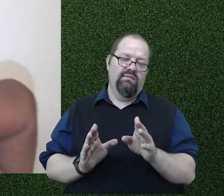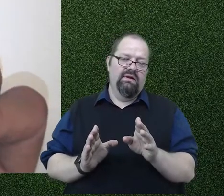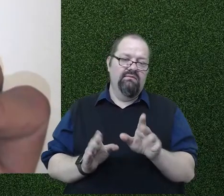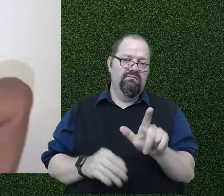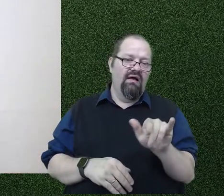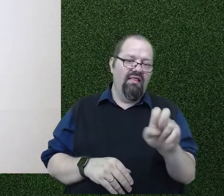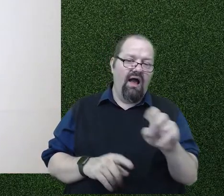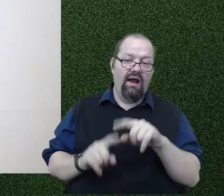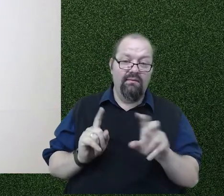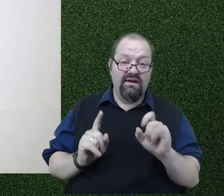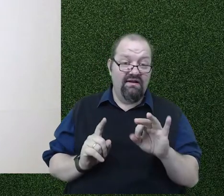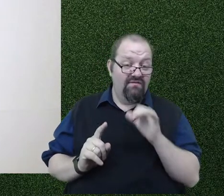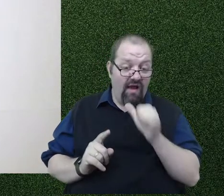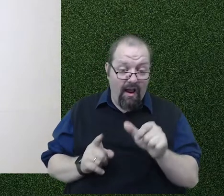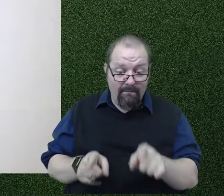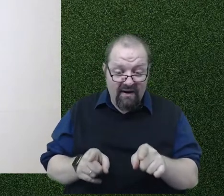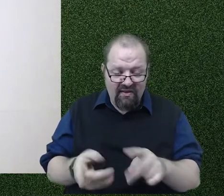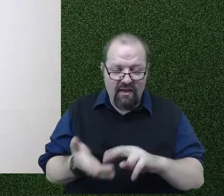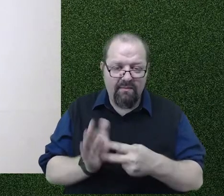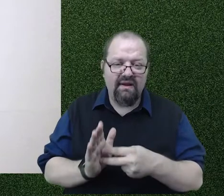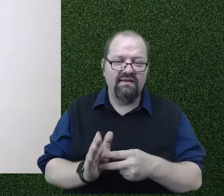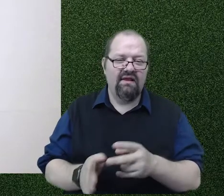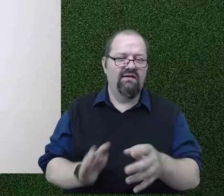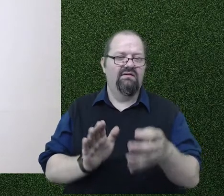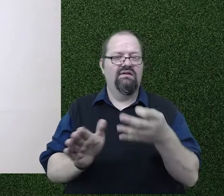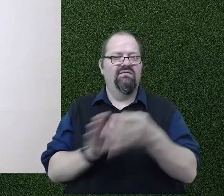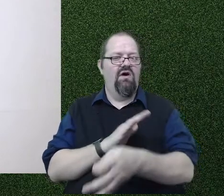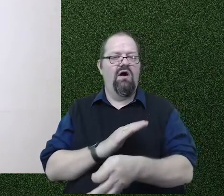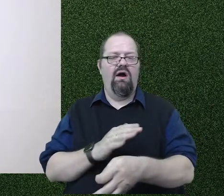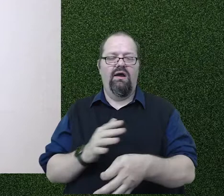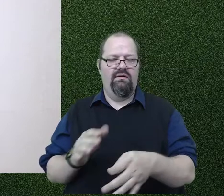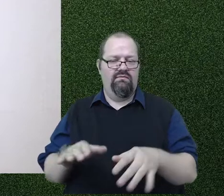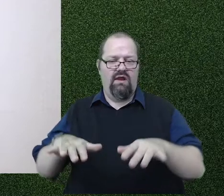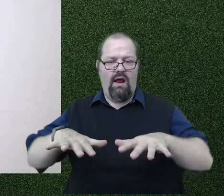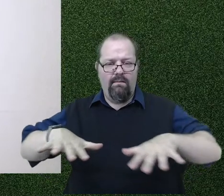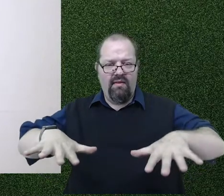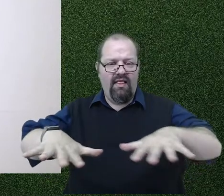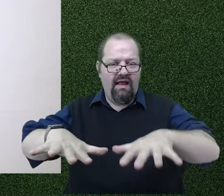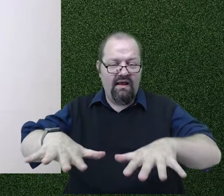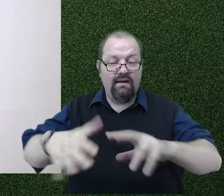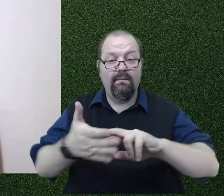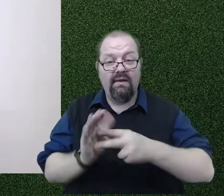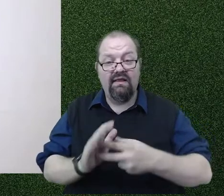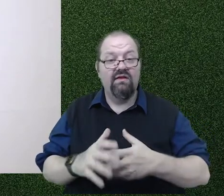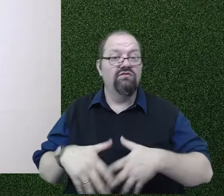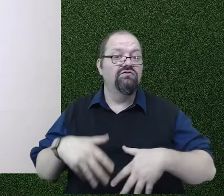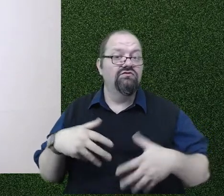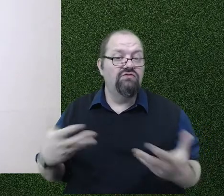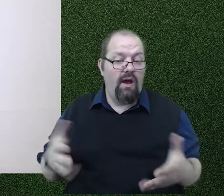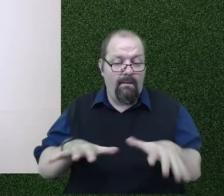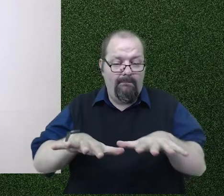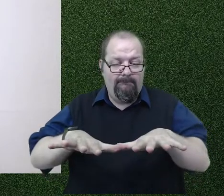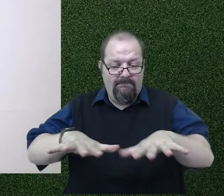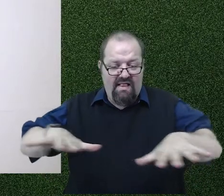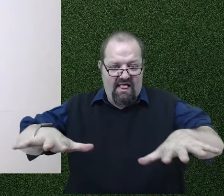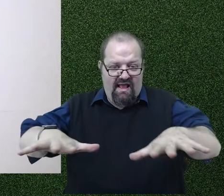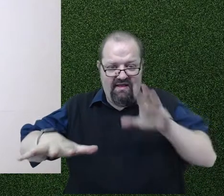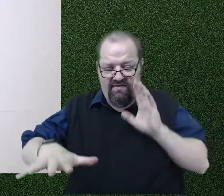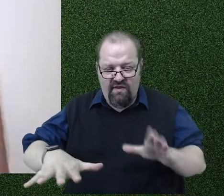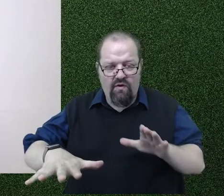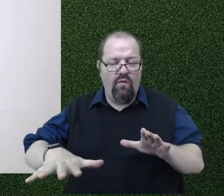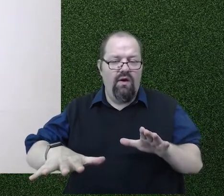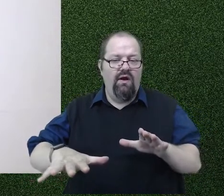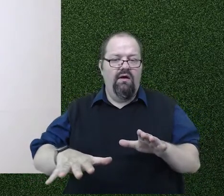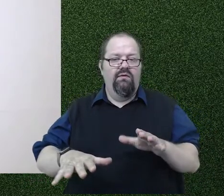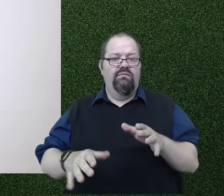parallel, they define a plane. There's some plane that contains u and v, and